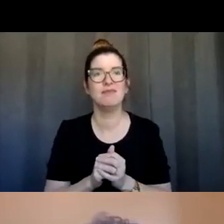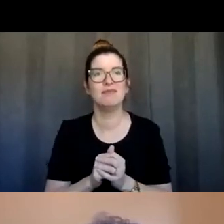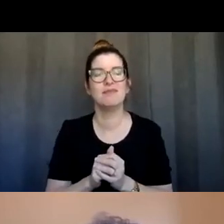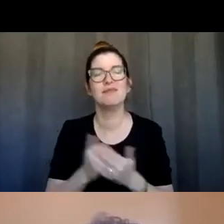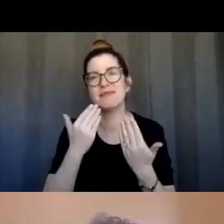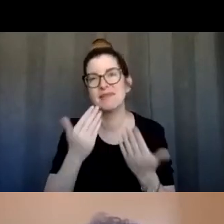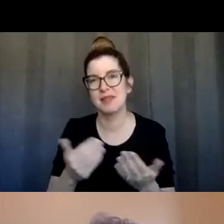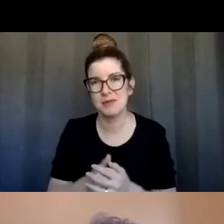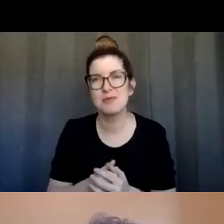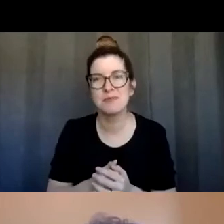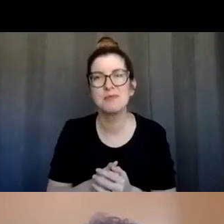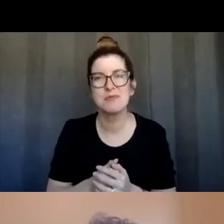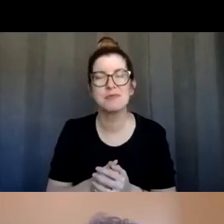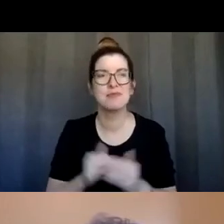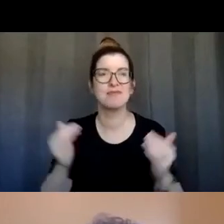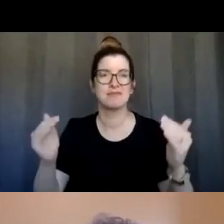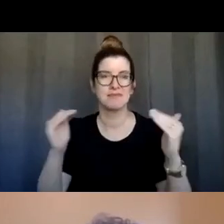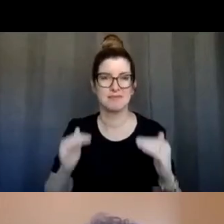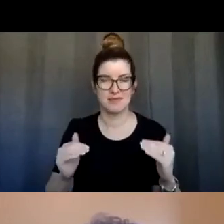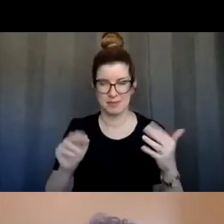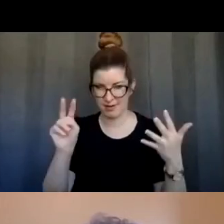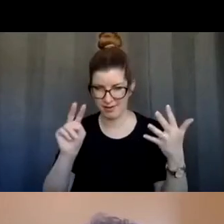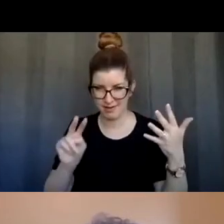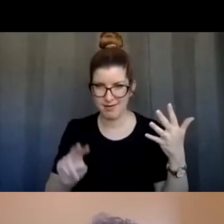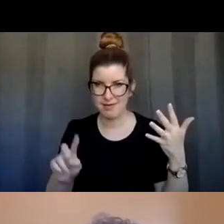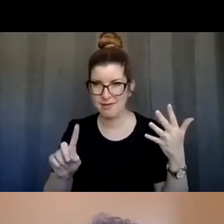Thank you. Okay, let's see.